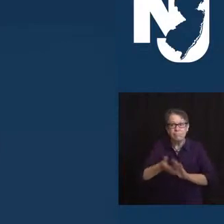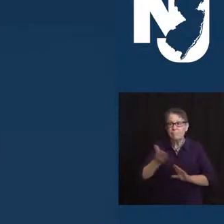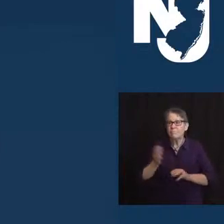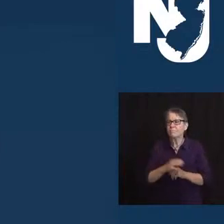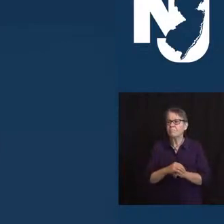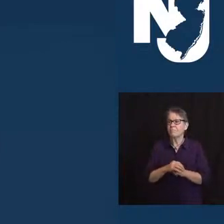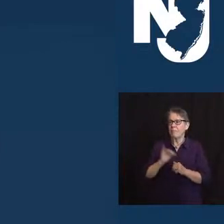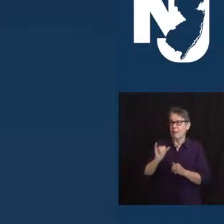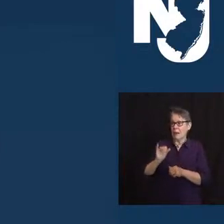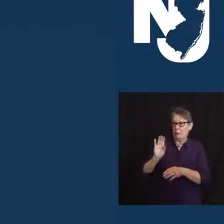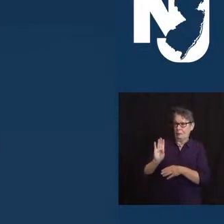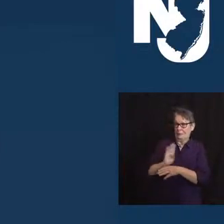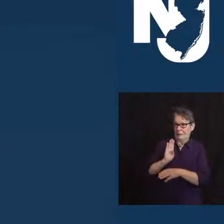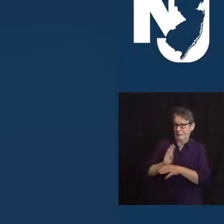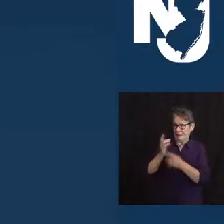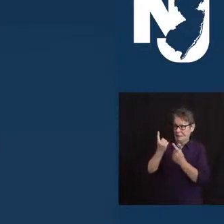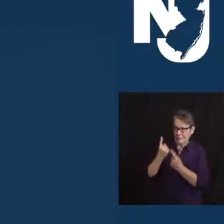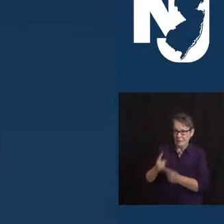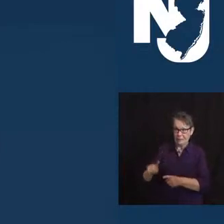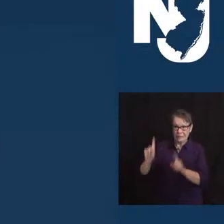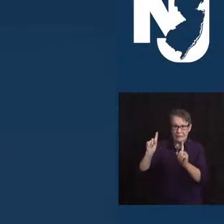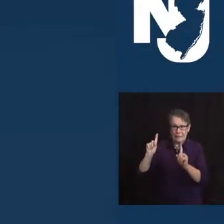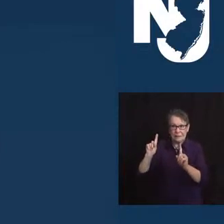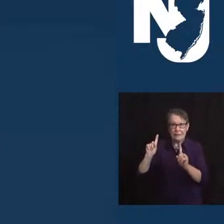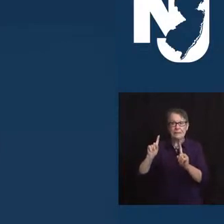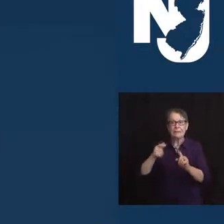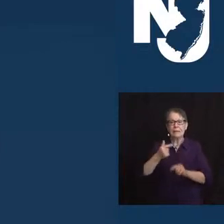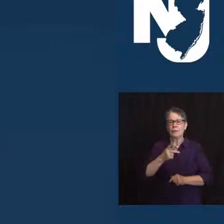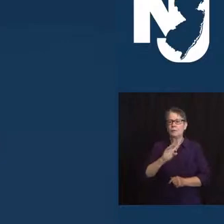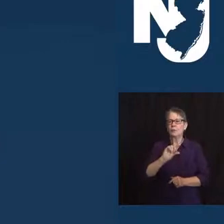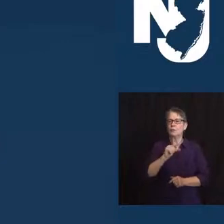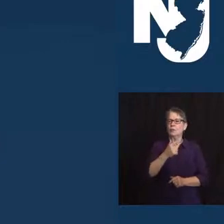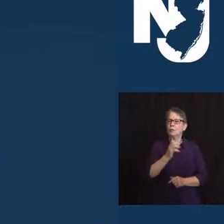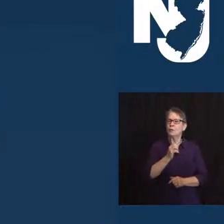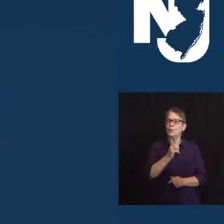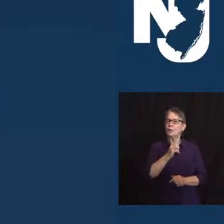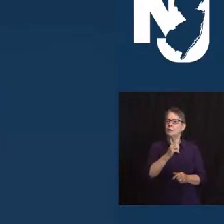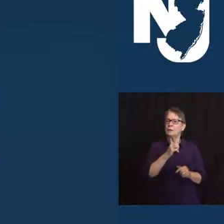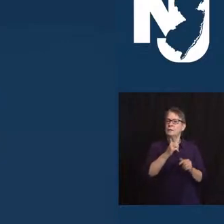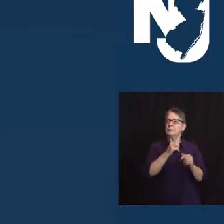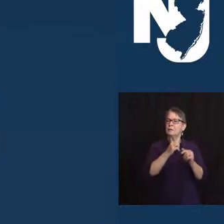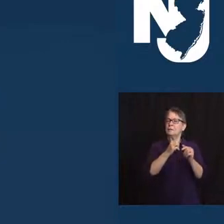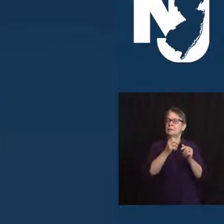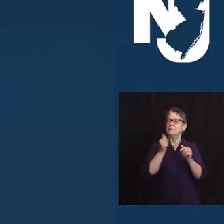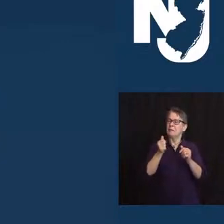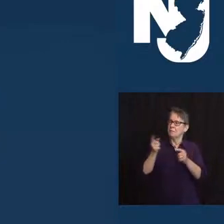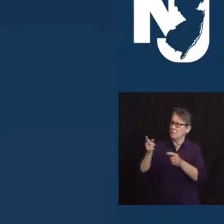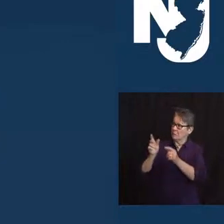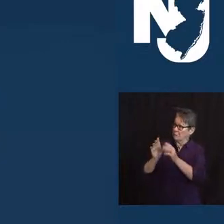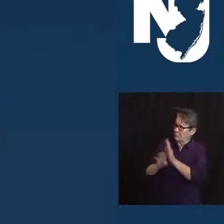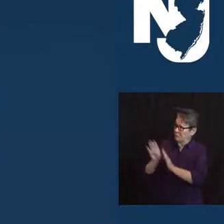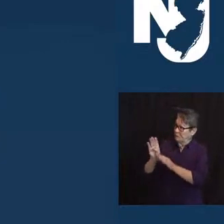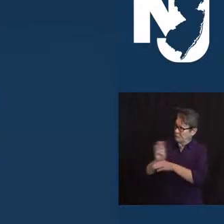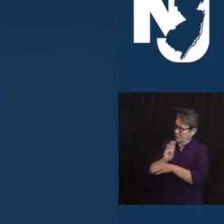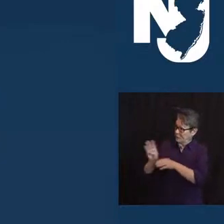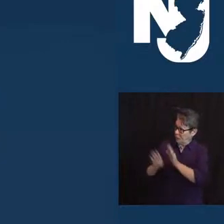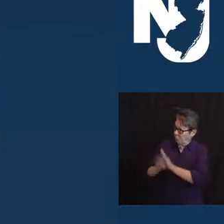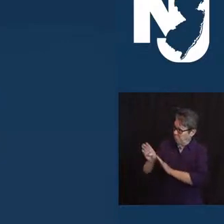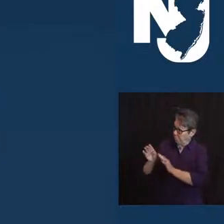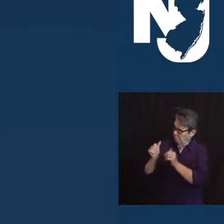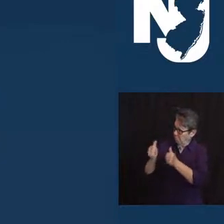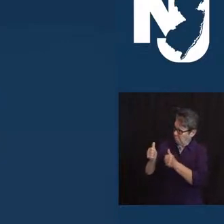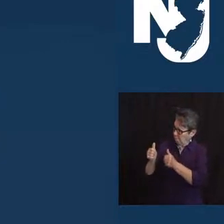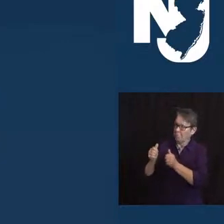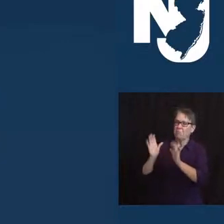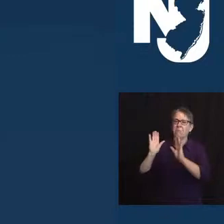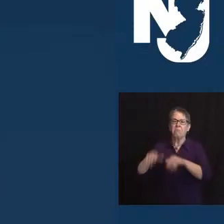is, however, George would say his greatest legacy was the family that he and his wife Grace, right there with him at his side, raised in the Garden State,